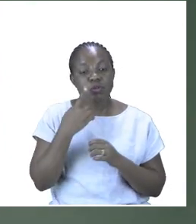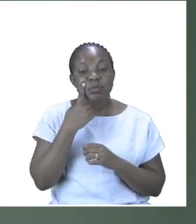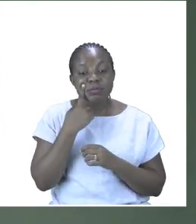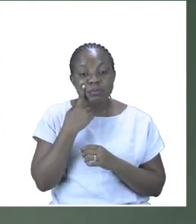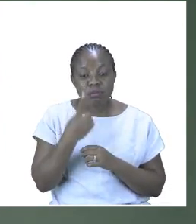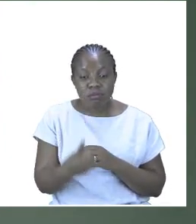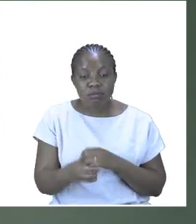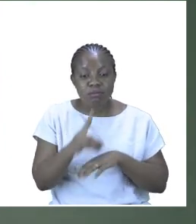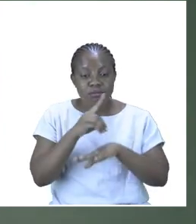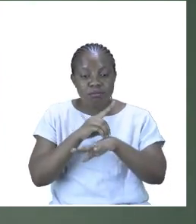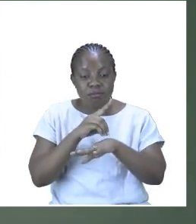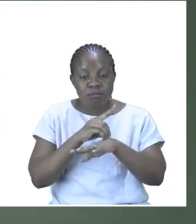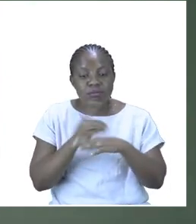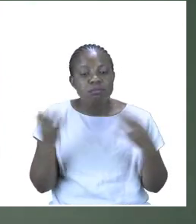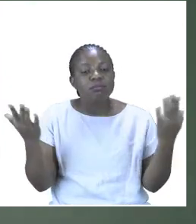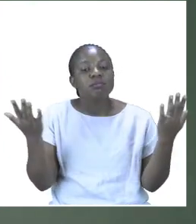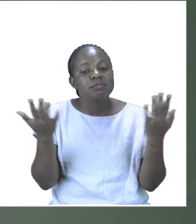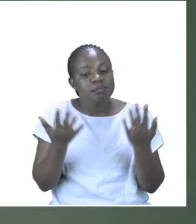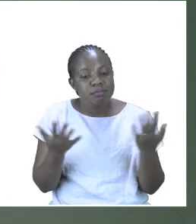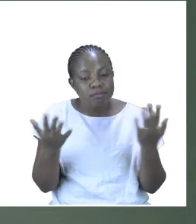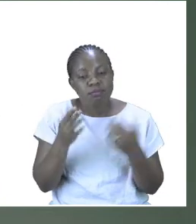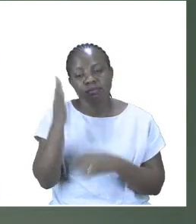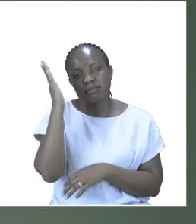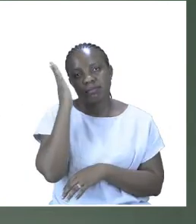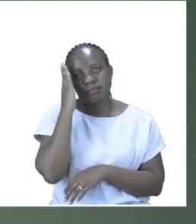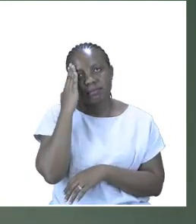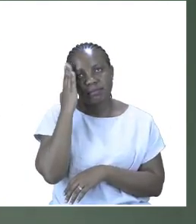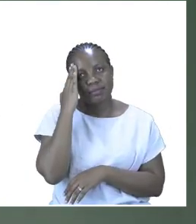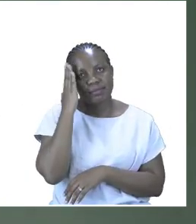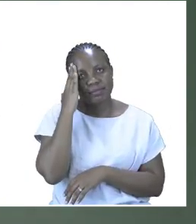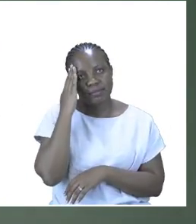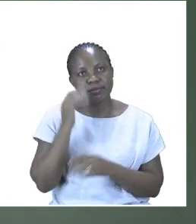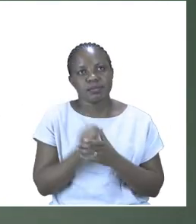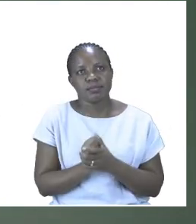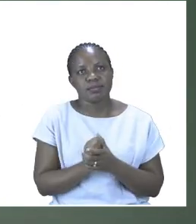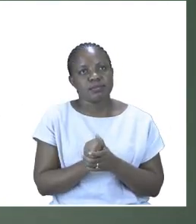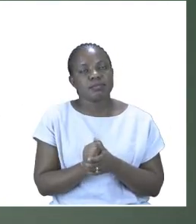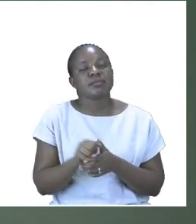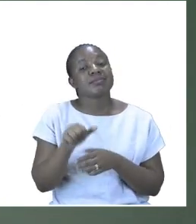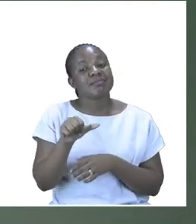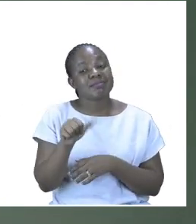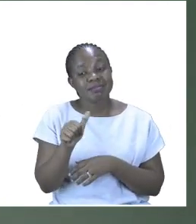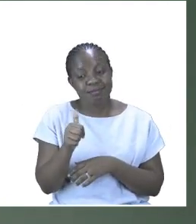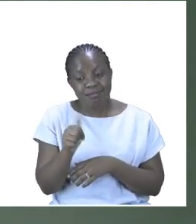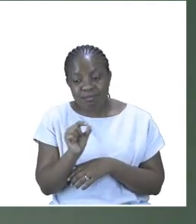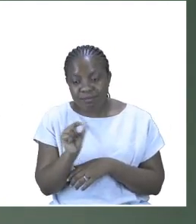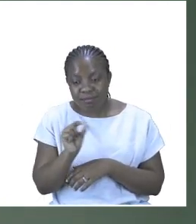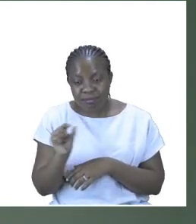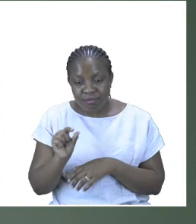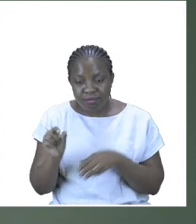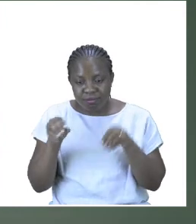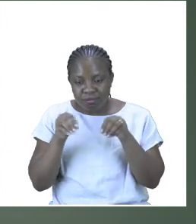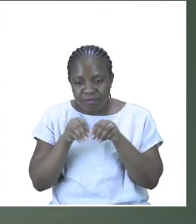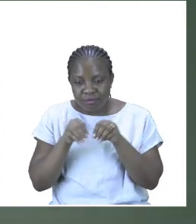becomes my word doctor. Now you're going to do the rest by yourselves. Remember, you look